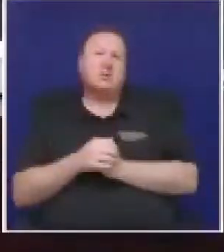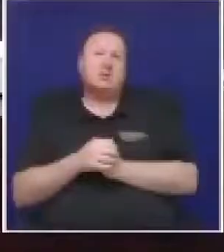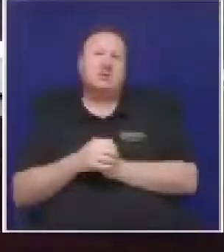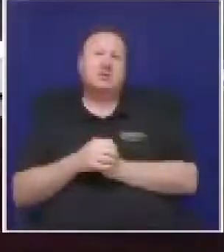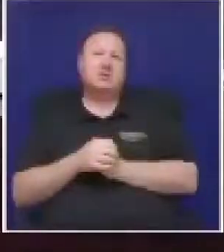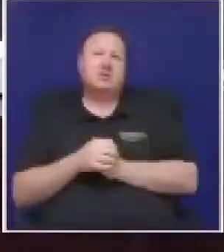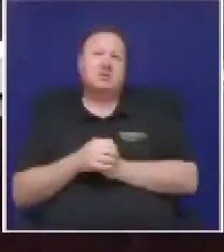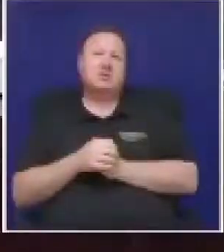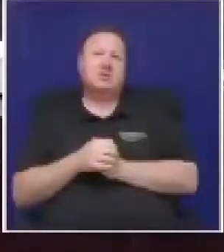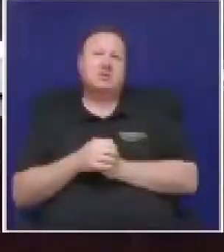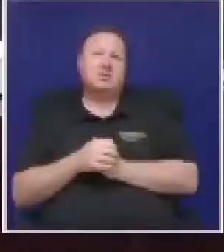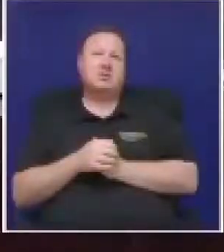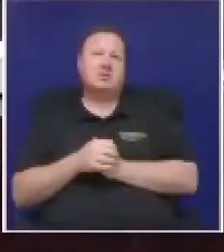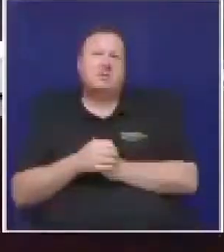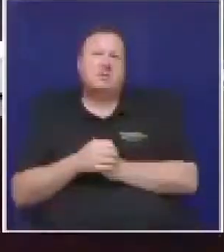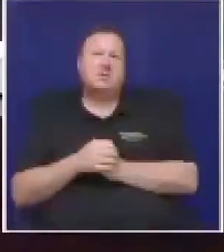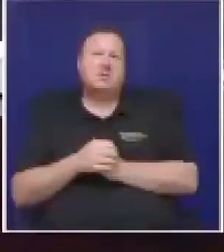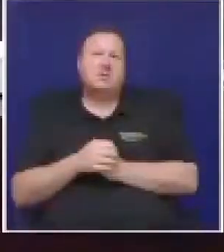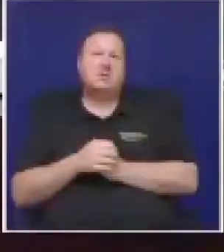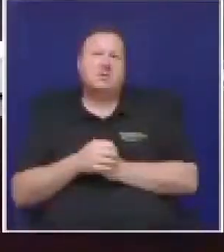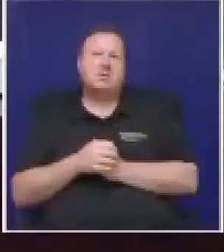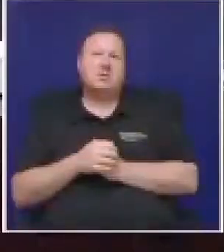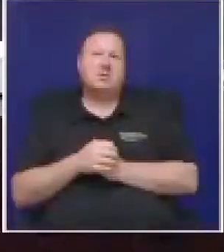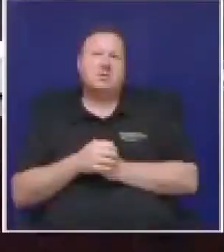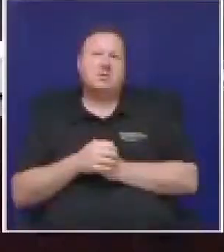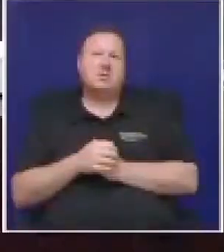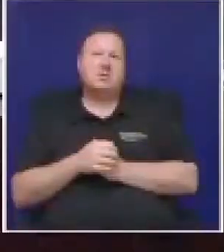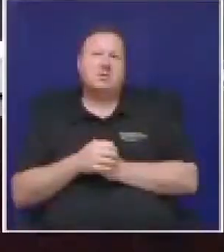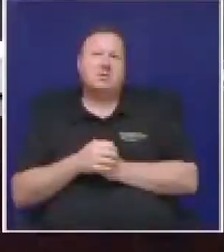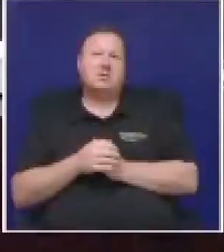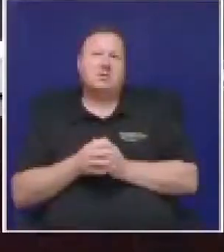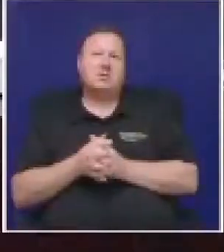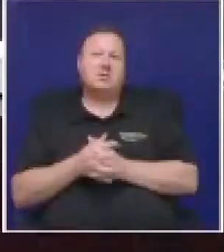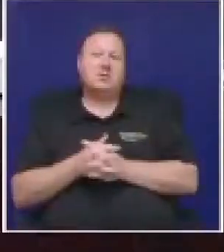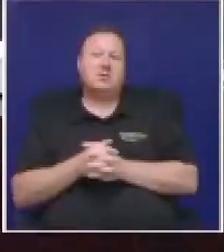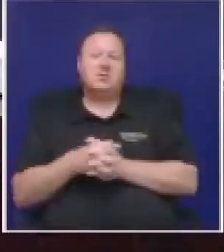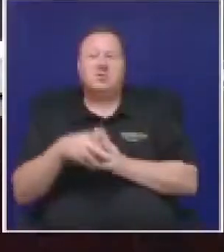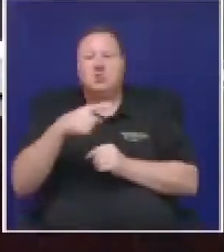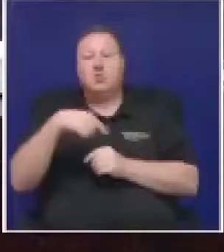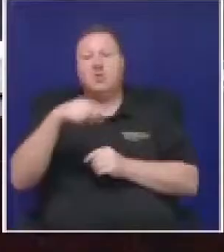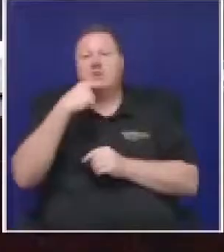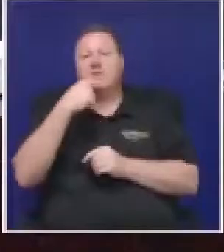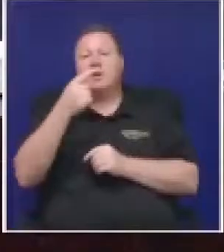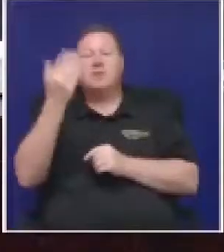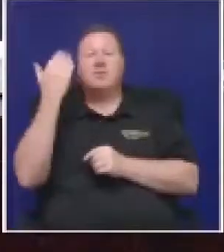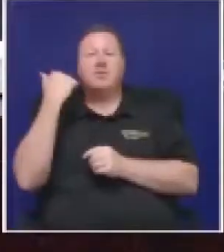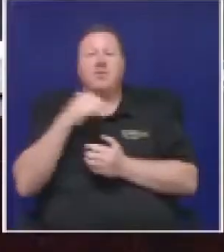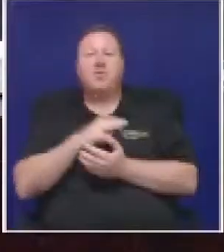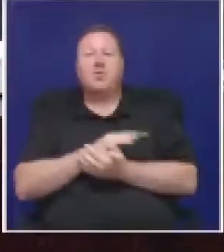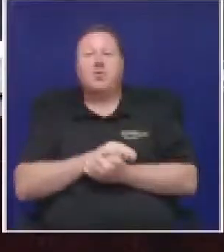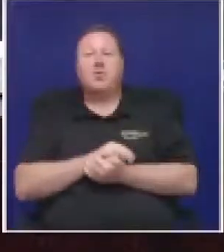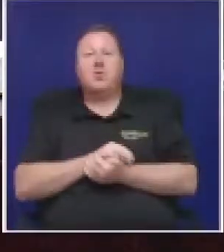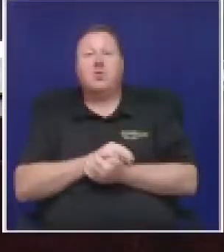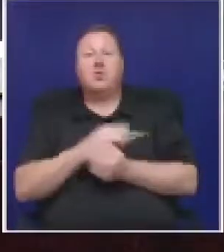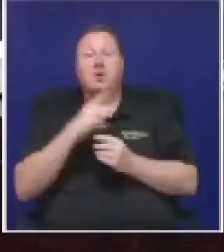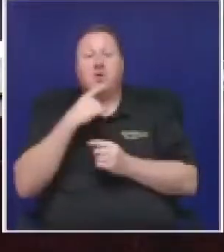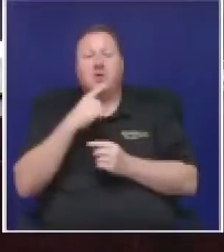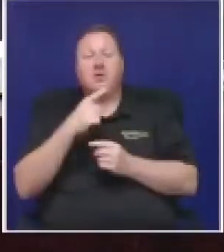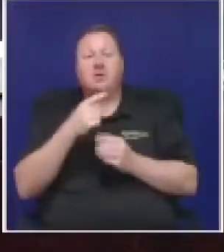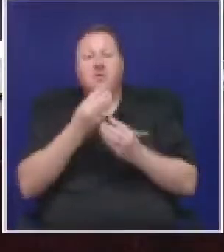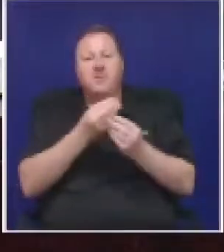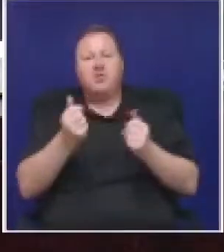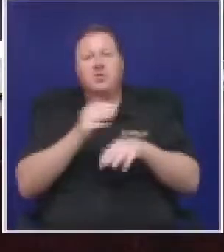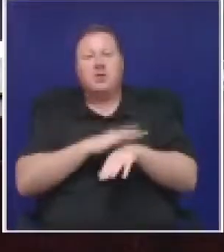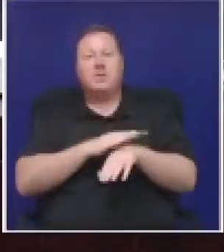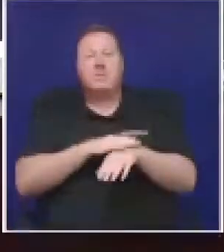Communities must also help. That's why we had said before, and I think I've said this on a few occasions, that we must